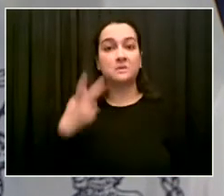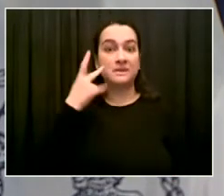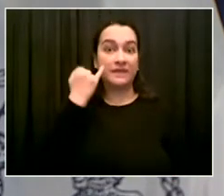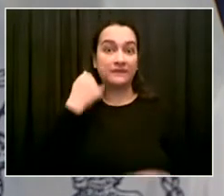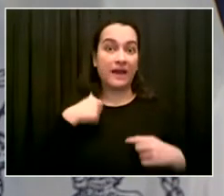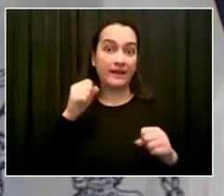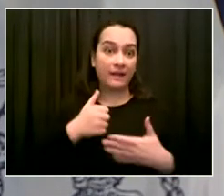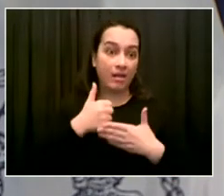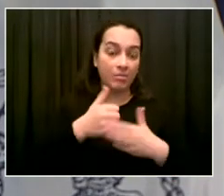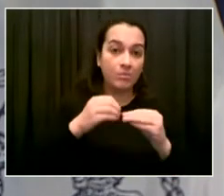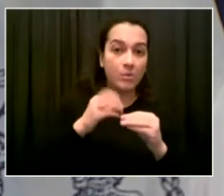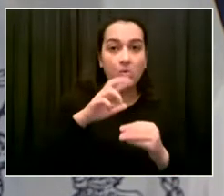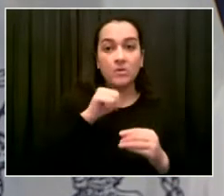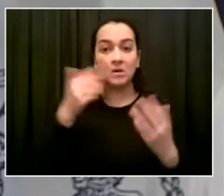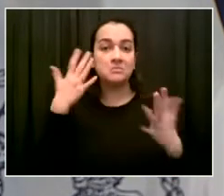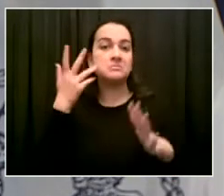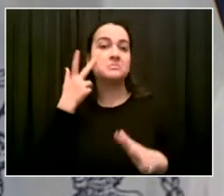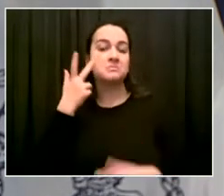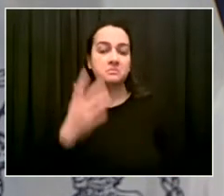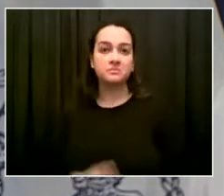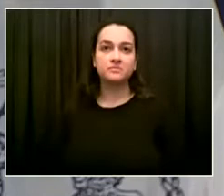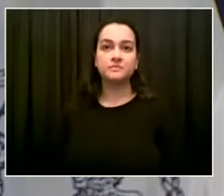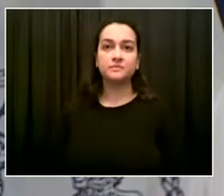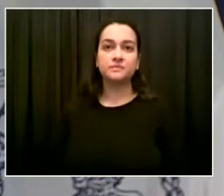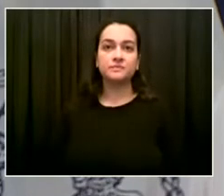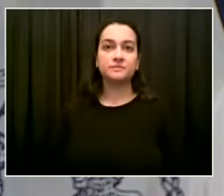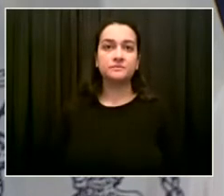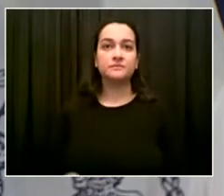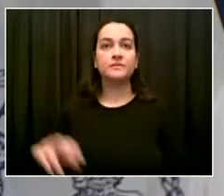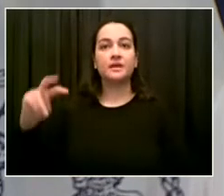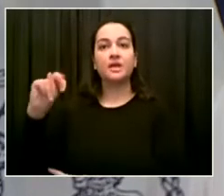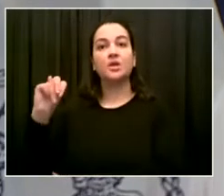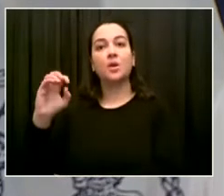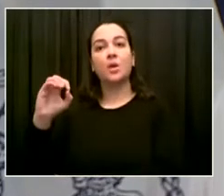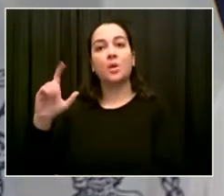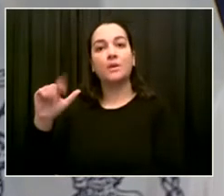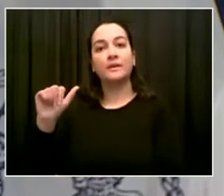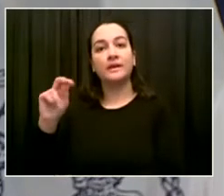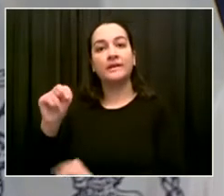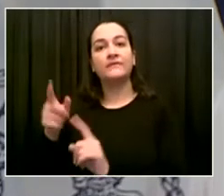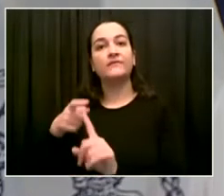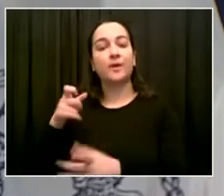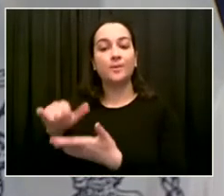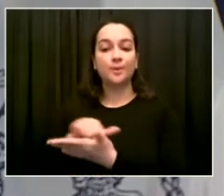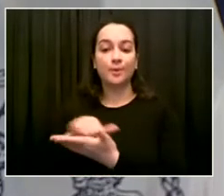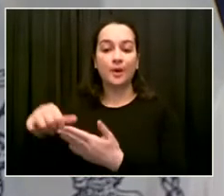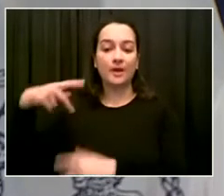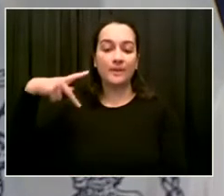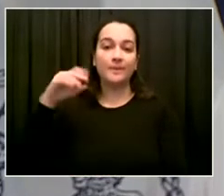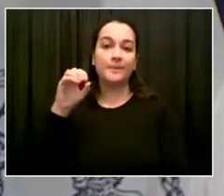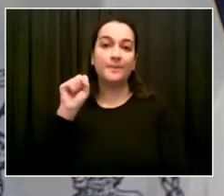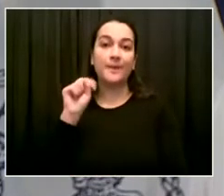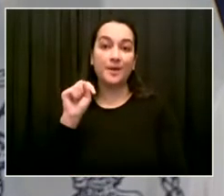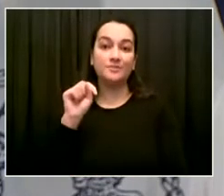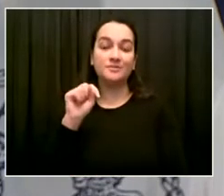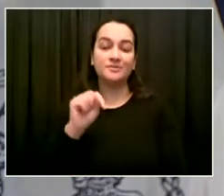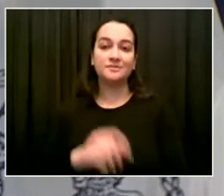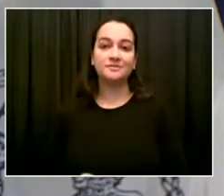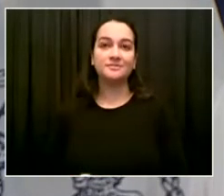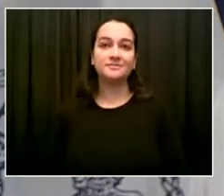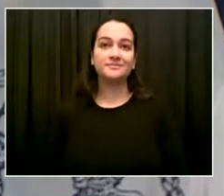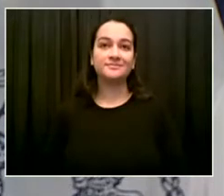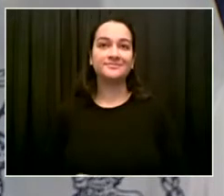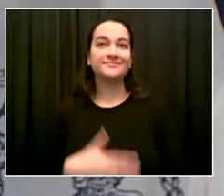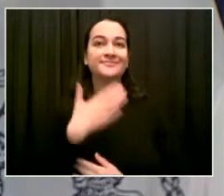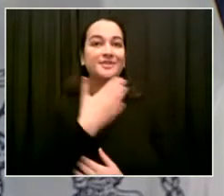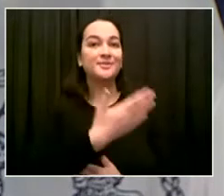Hey, good morning, everybody. Hey, Nolan, how you been? I'm all right. Excited that the designated hitter will not be returning to the